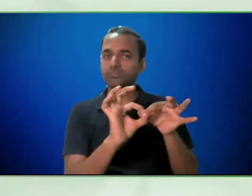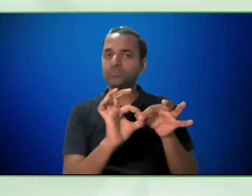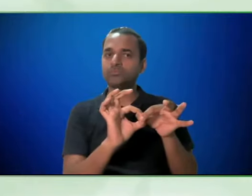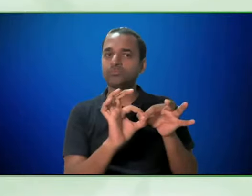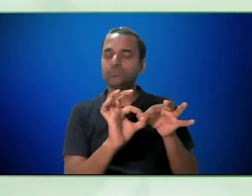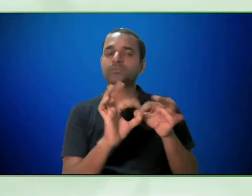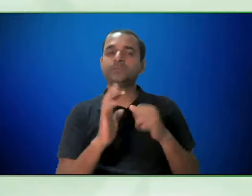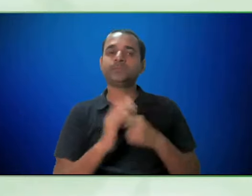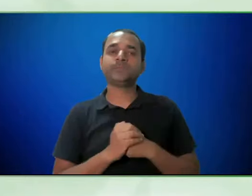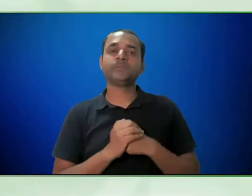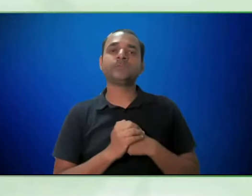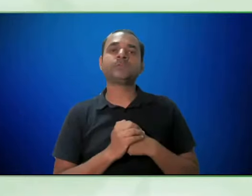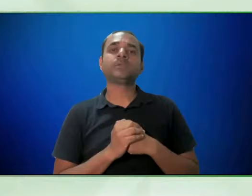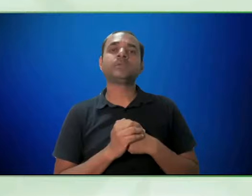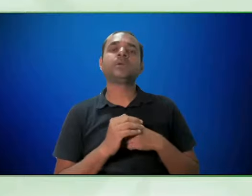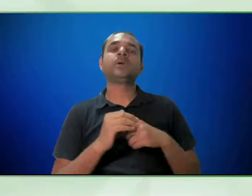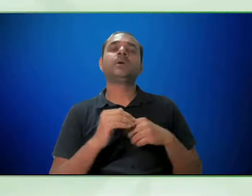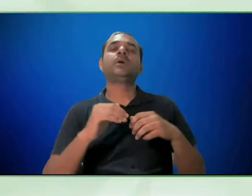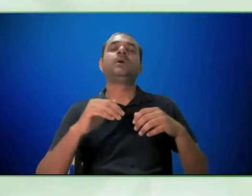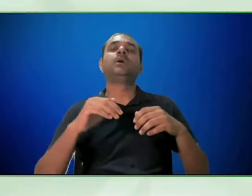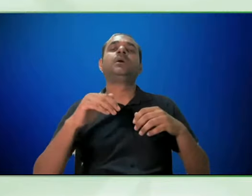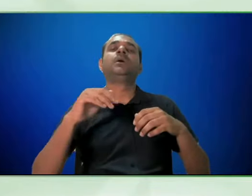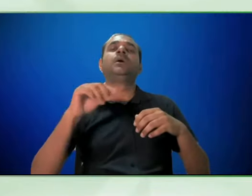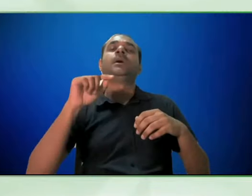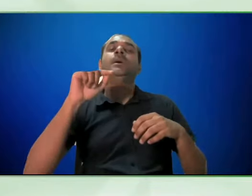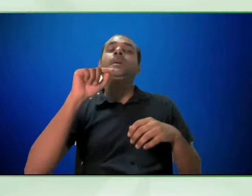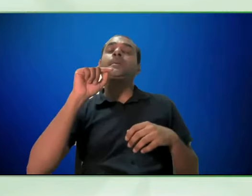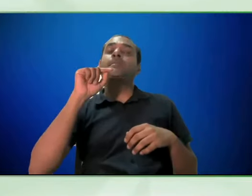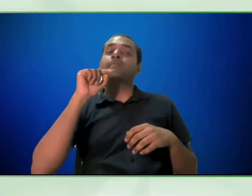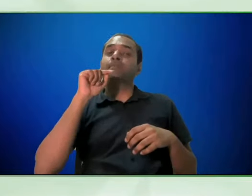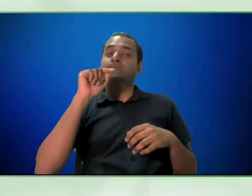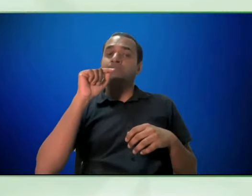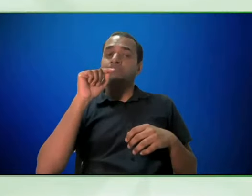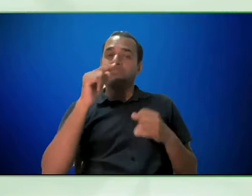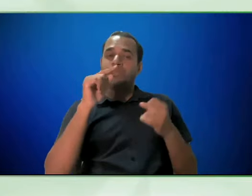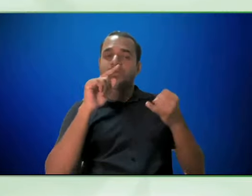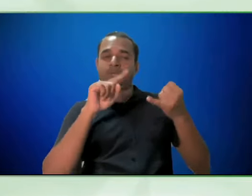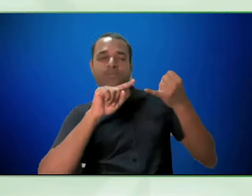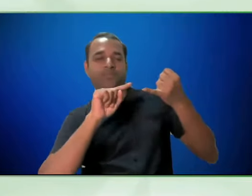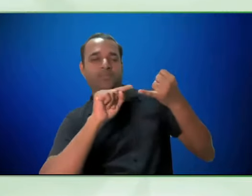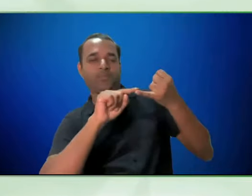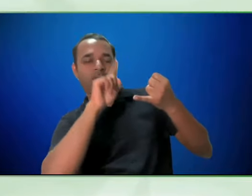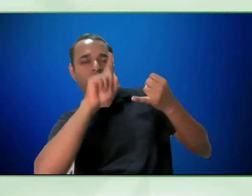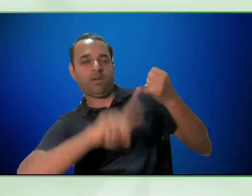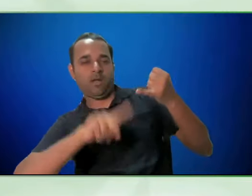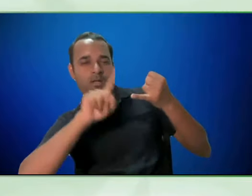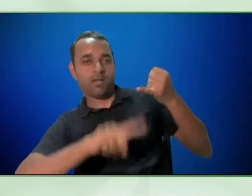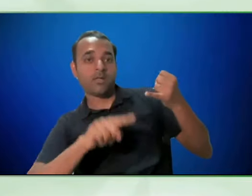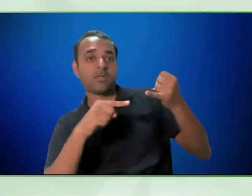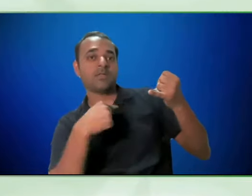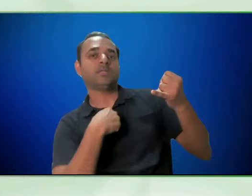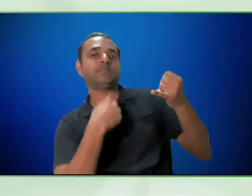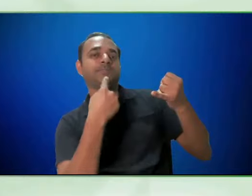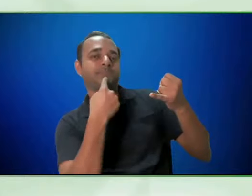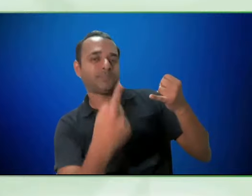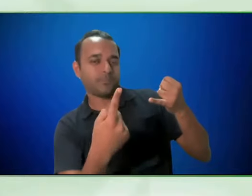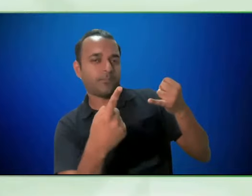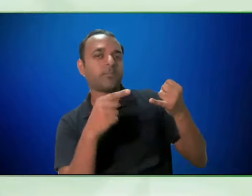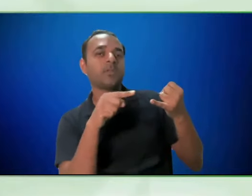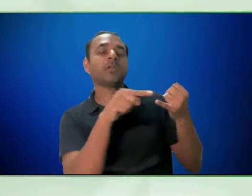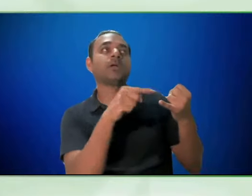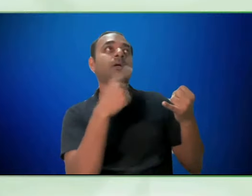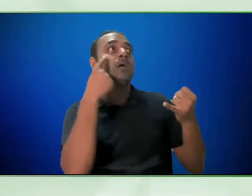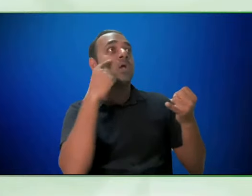something that most studies in this socioeconomic studies are struggling with. Mm. So that is complicated